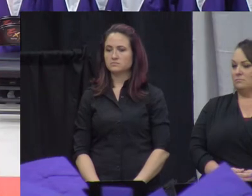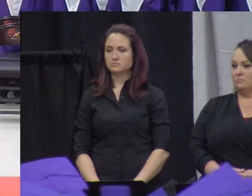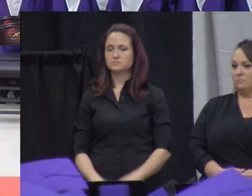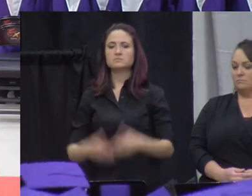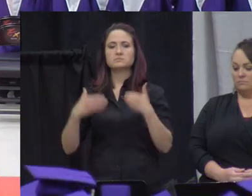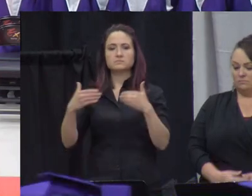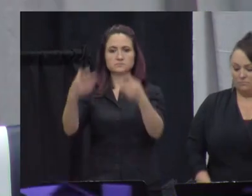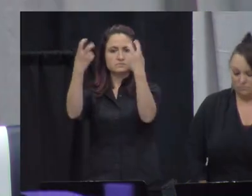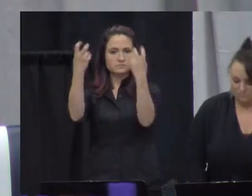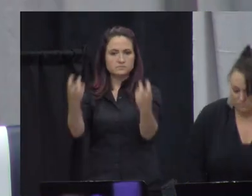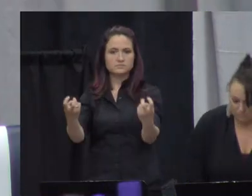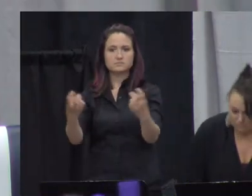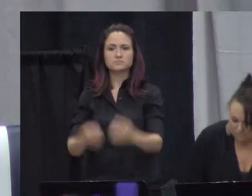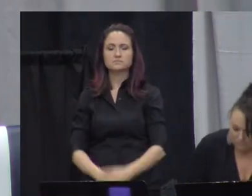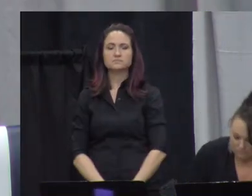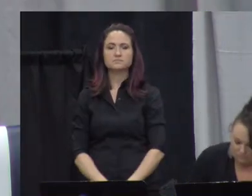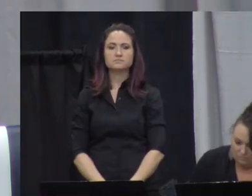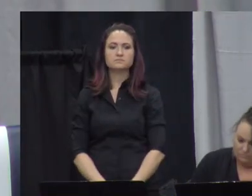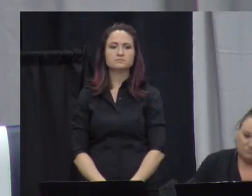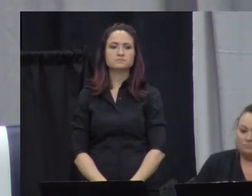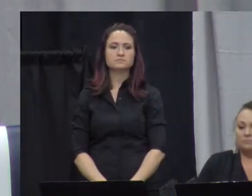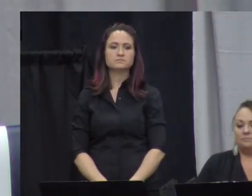You may now be seated.